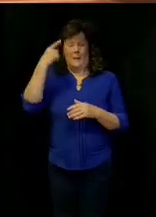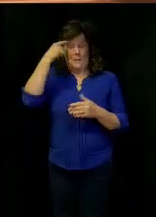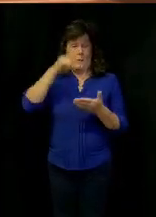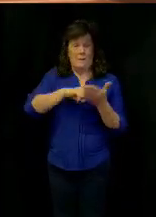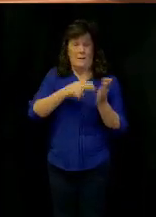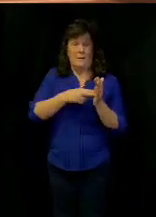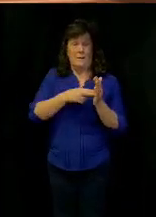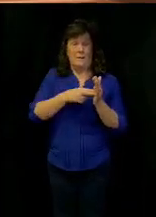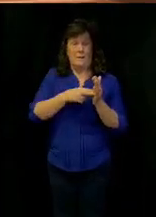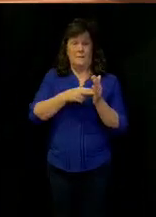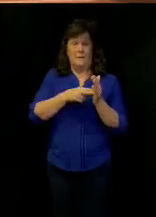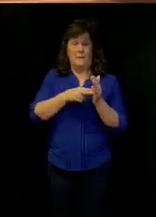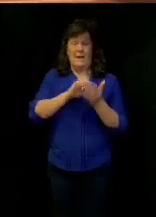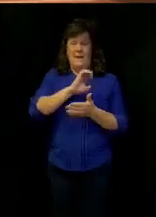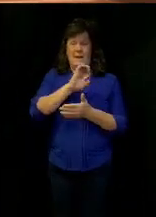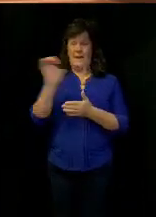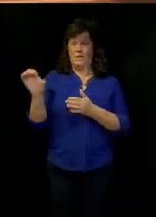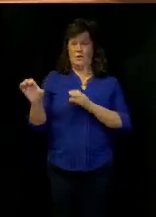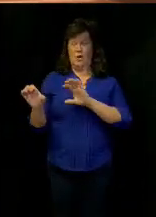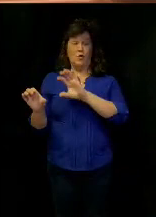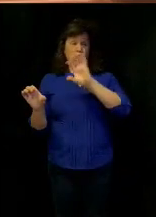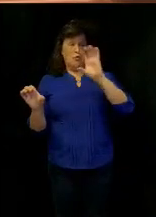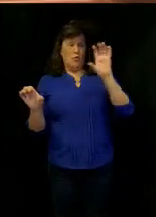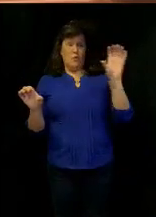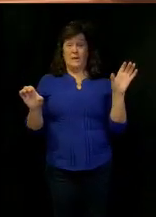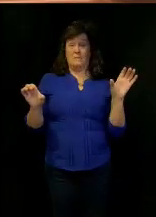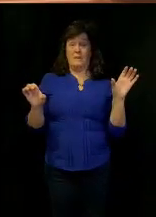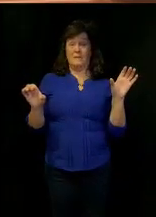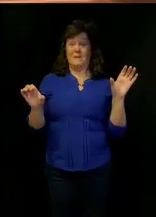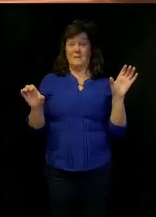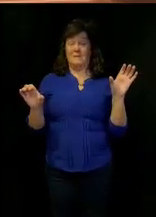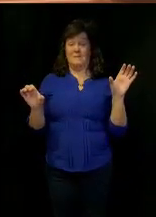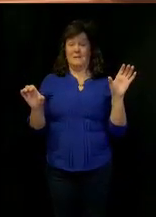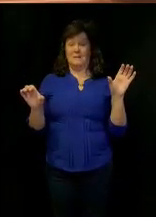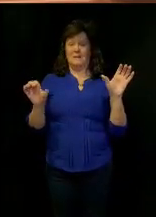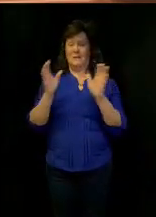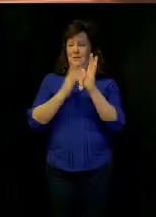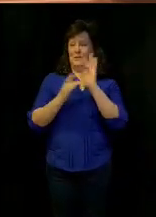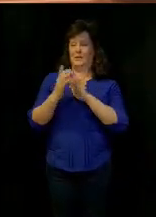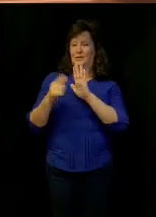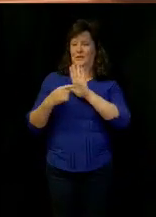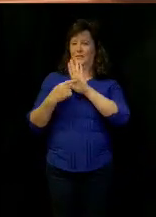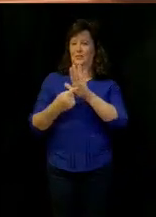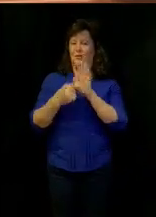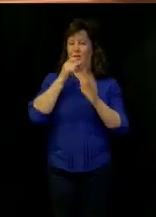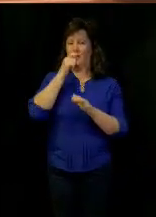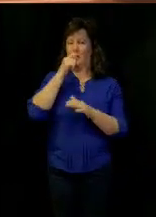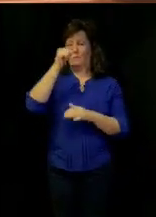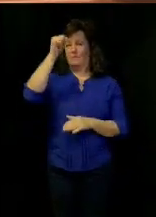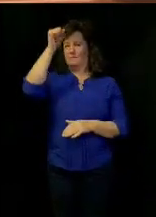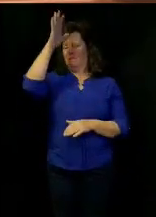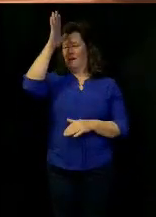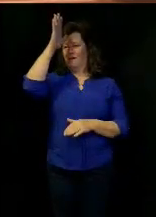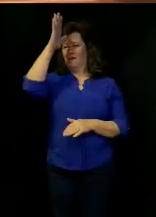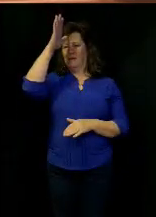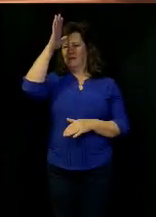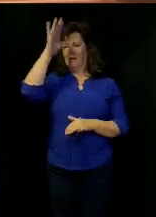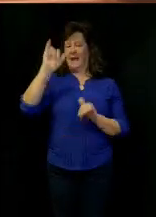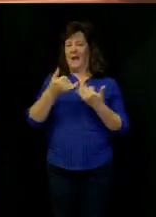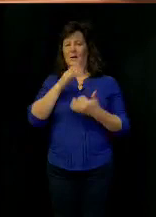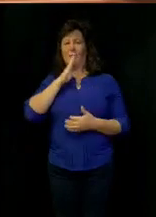and Easter is a time frame. And Jesus is actually walking, and he's showing us who the Father is. He's showing us how to be